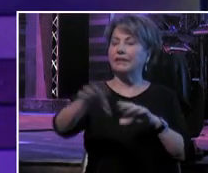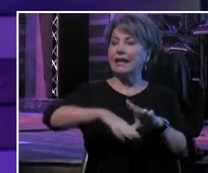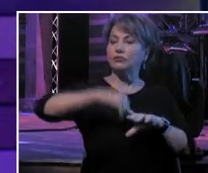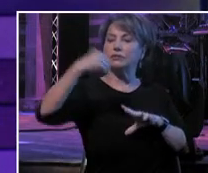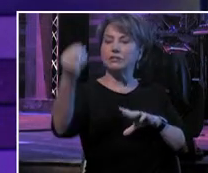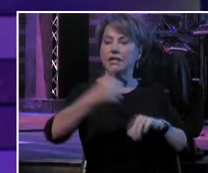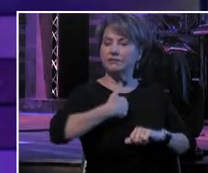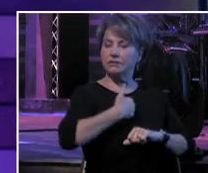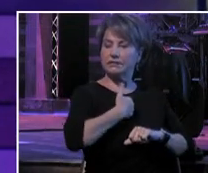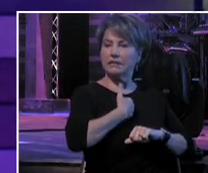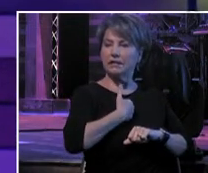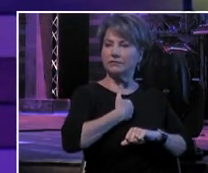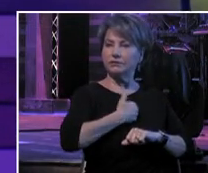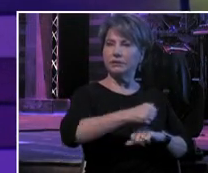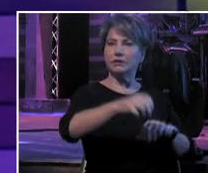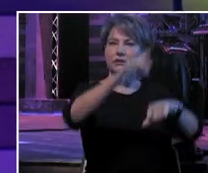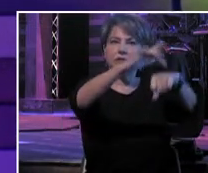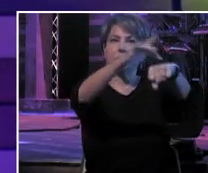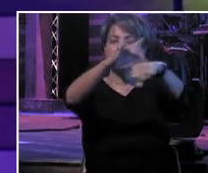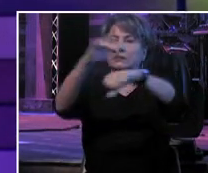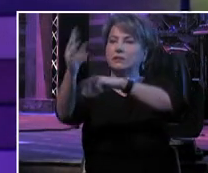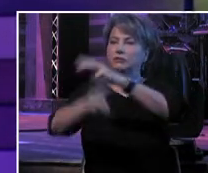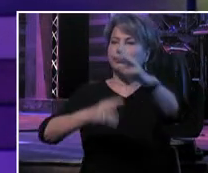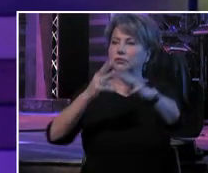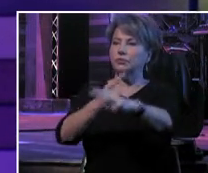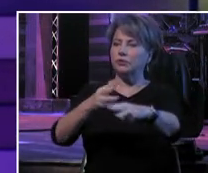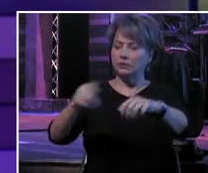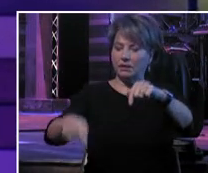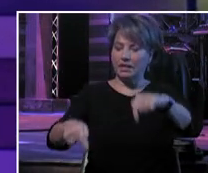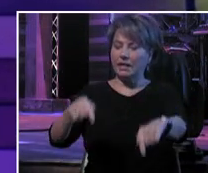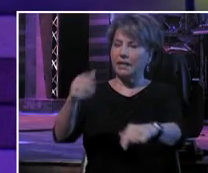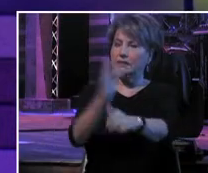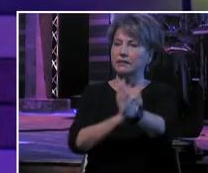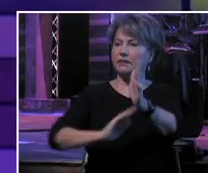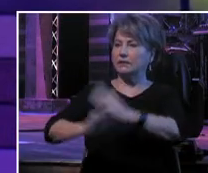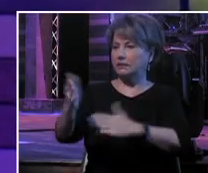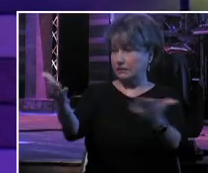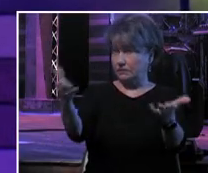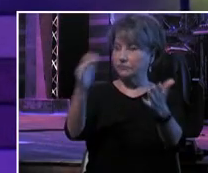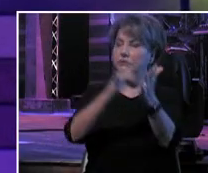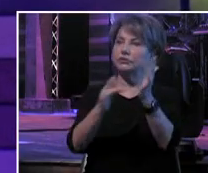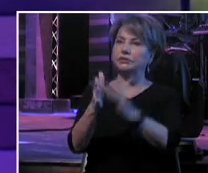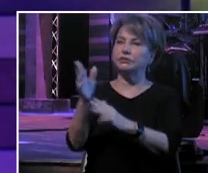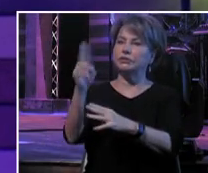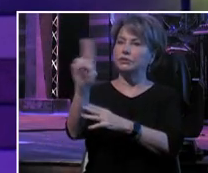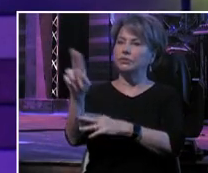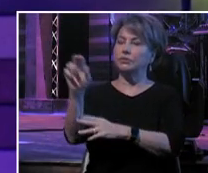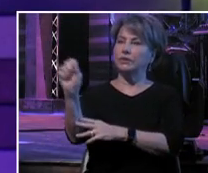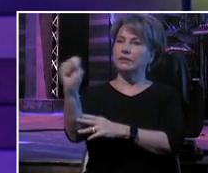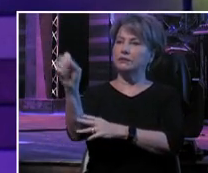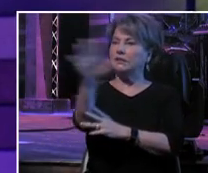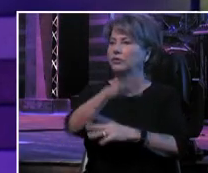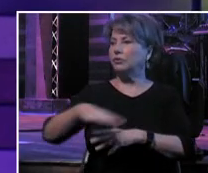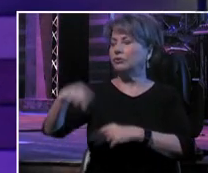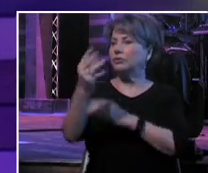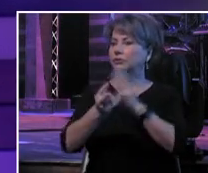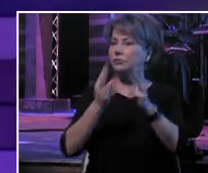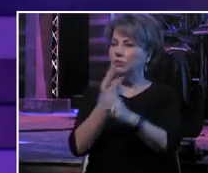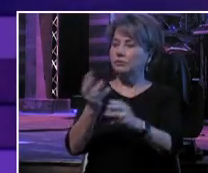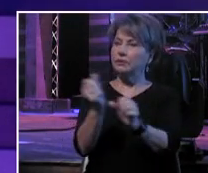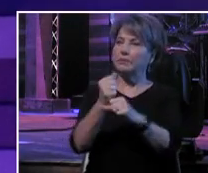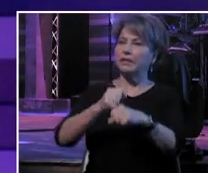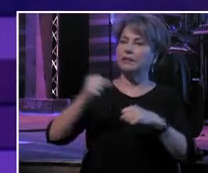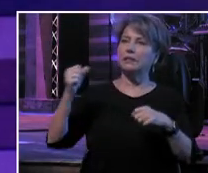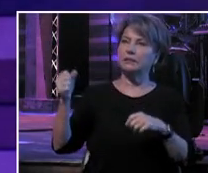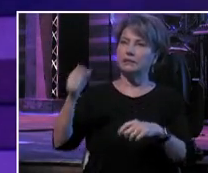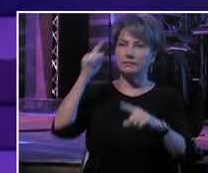of ourselves. It's about being the hands and feet of Jesus, not only in the city of Topeka, but in the United States and across the world. And that's why we make